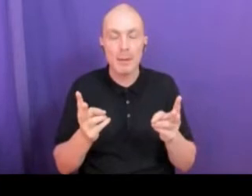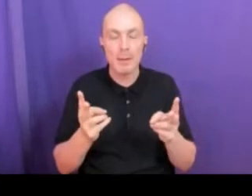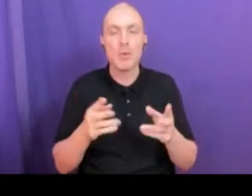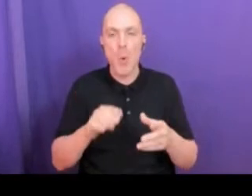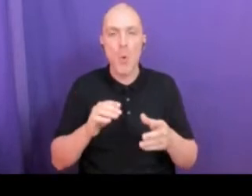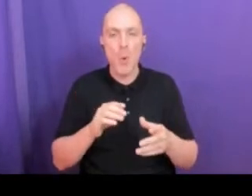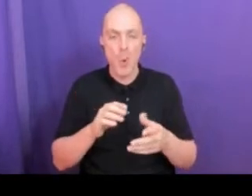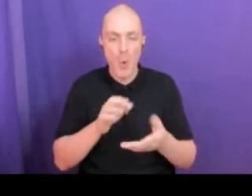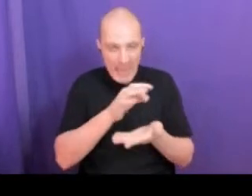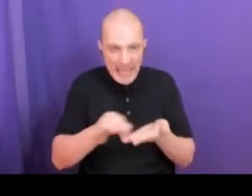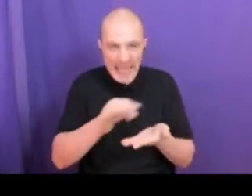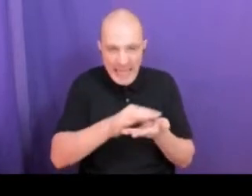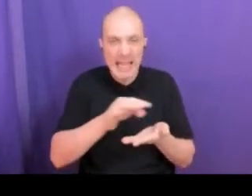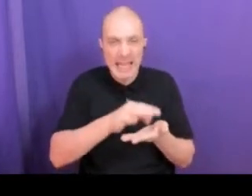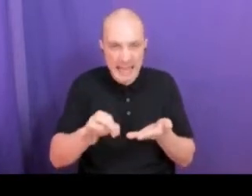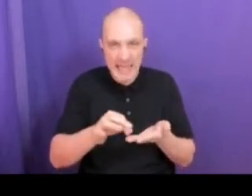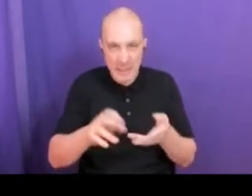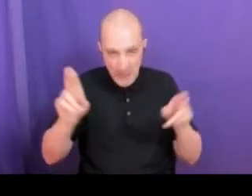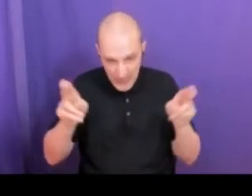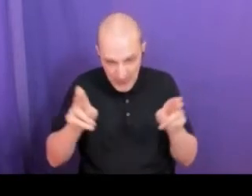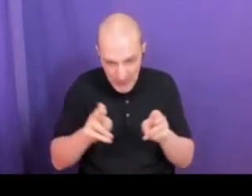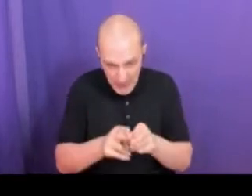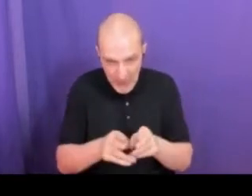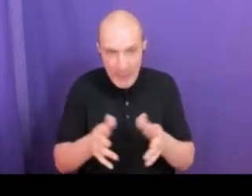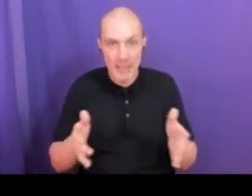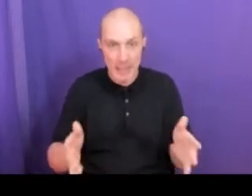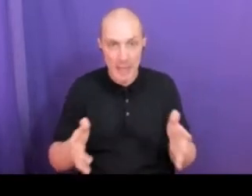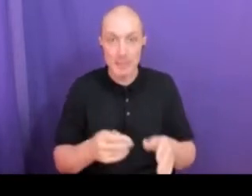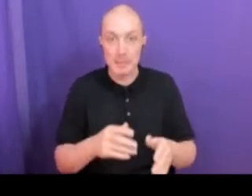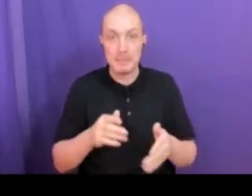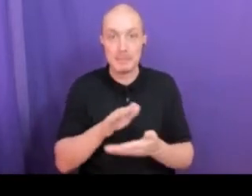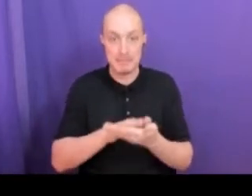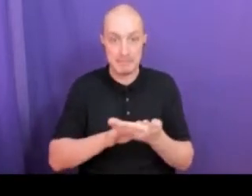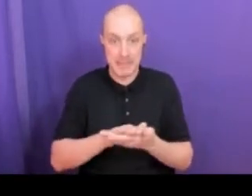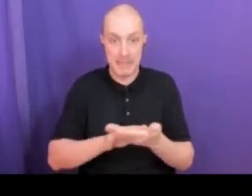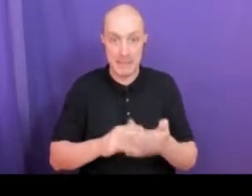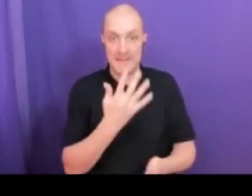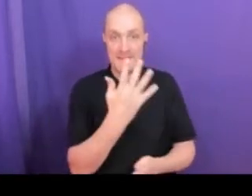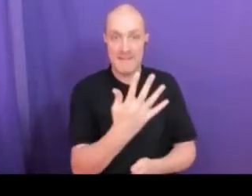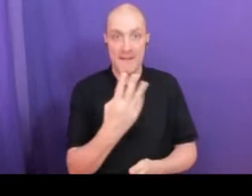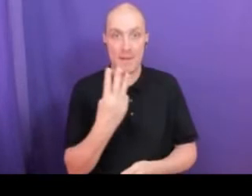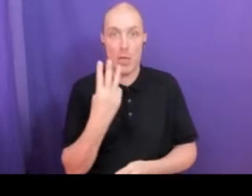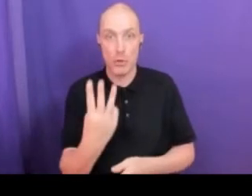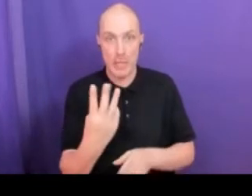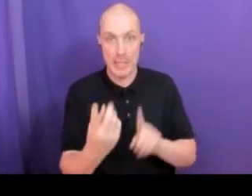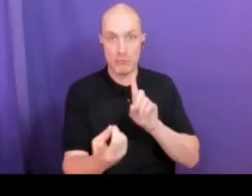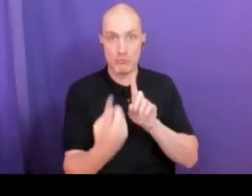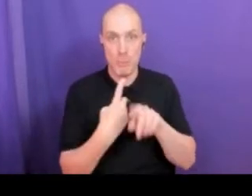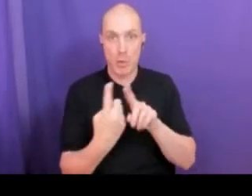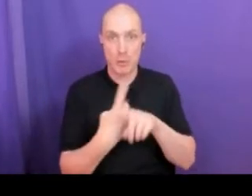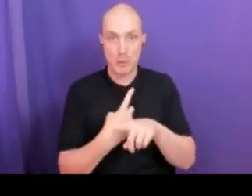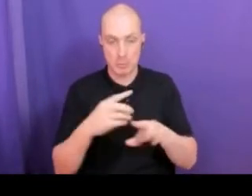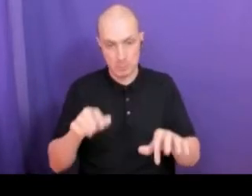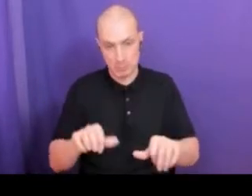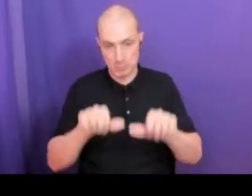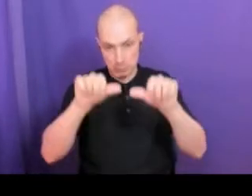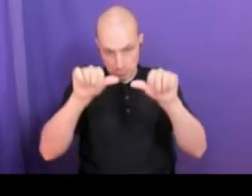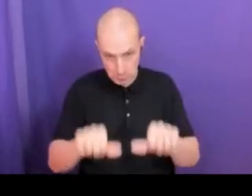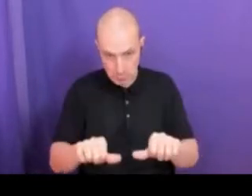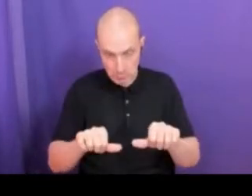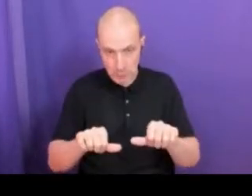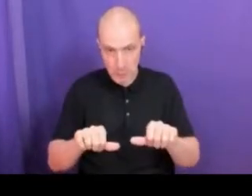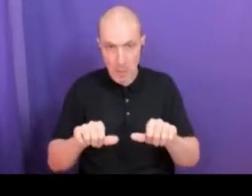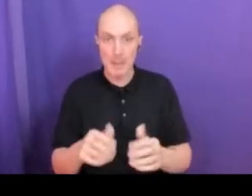end of that, we had 53 responses that were accurate and eligible. 10 of those were partial. That means they only filled